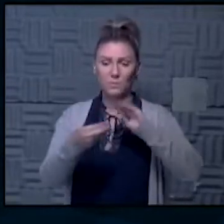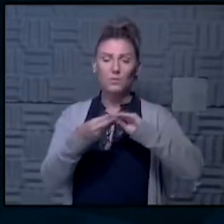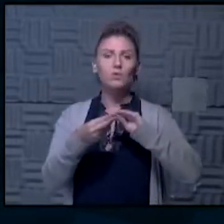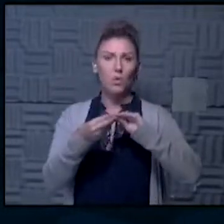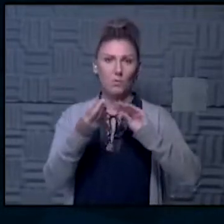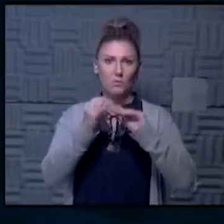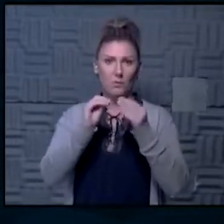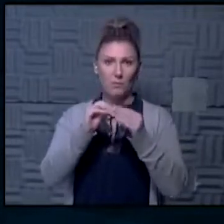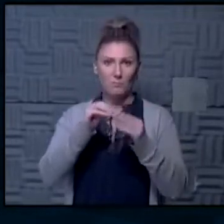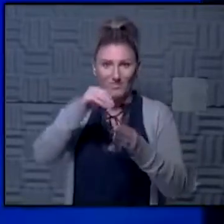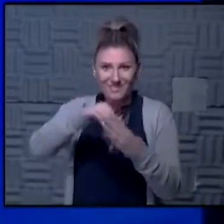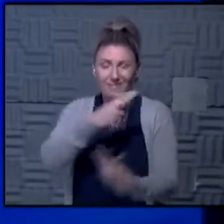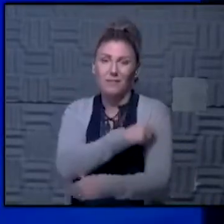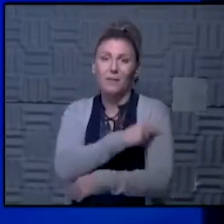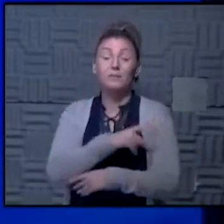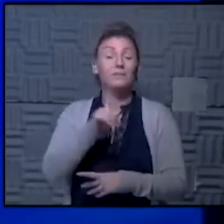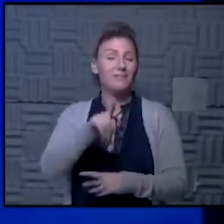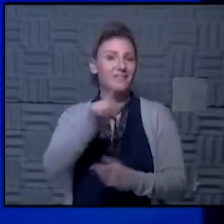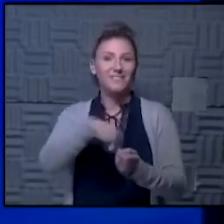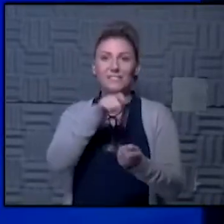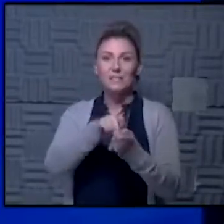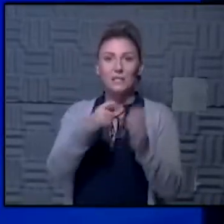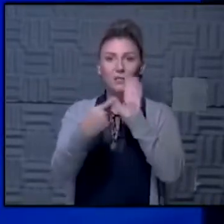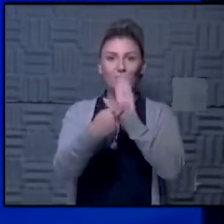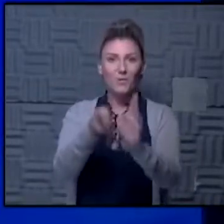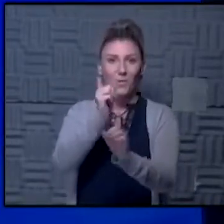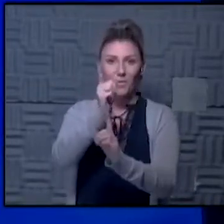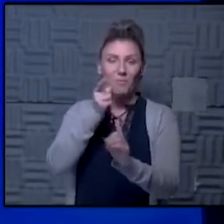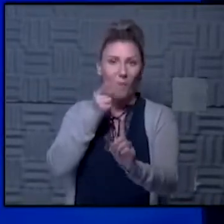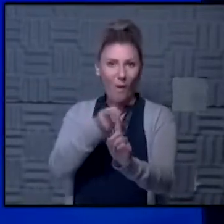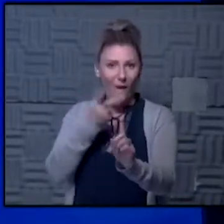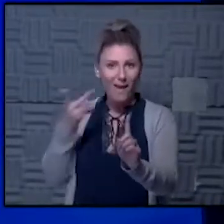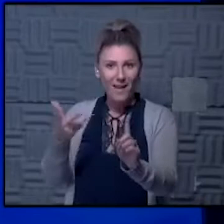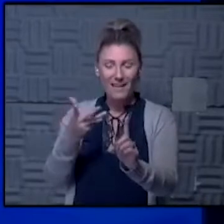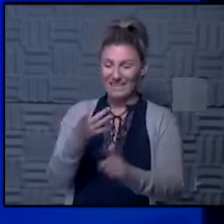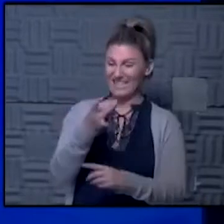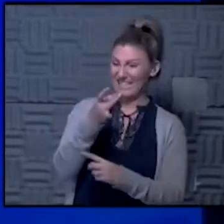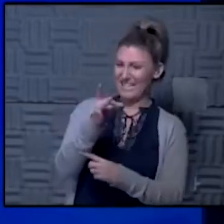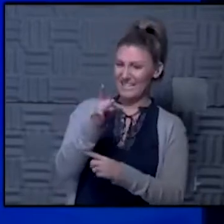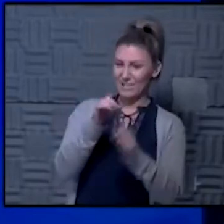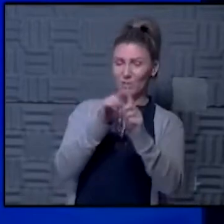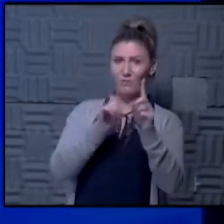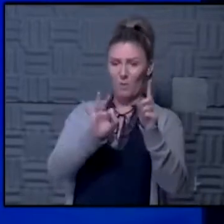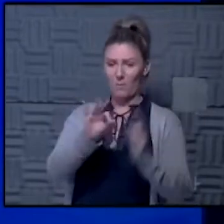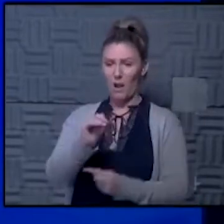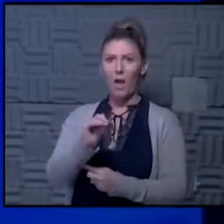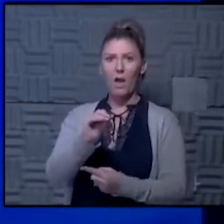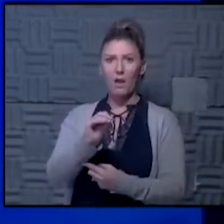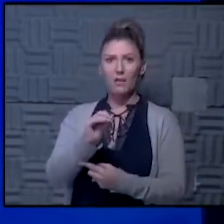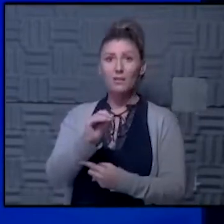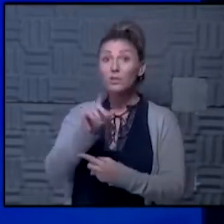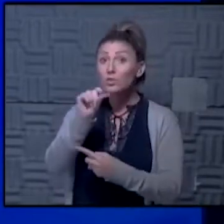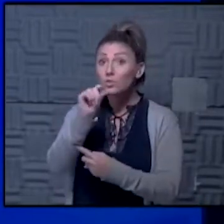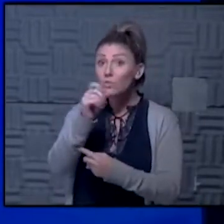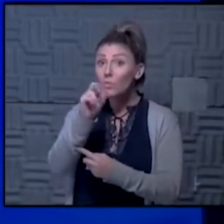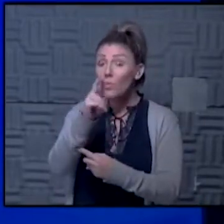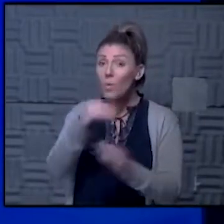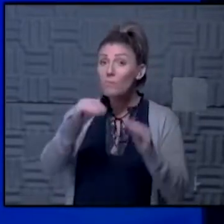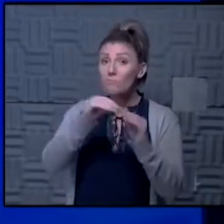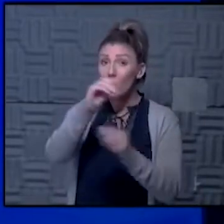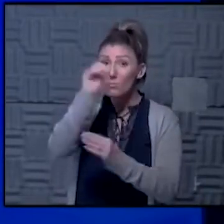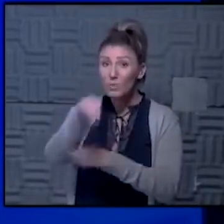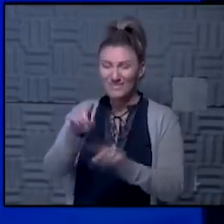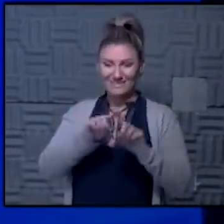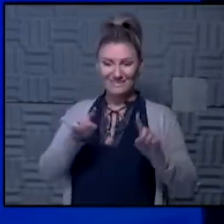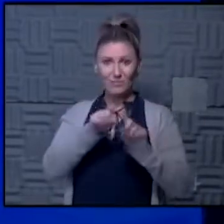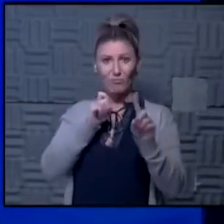census. Mm-hmm. And that's exactly illustrating the point I think I was making, that 18 out of 90, 20 or more % is very different from what